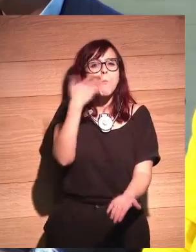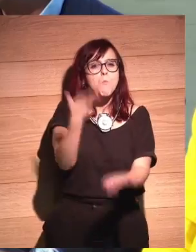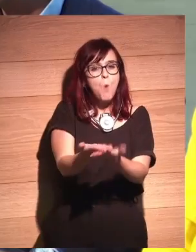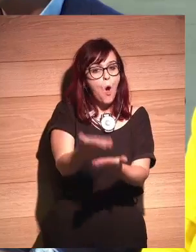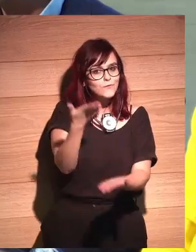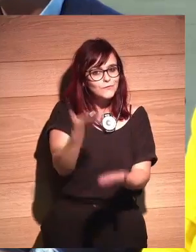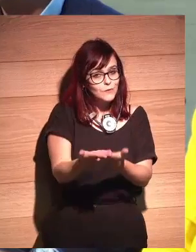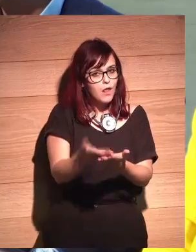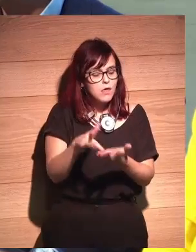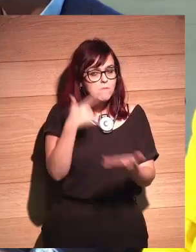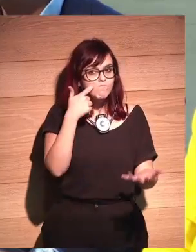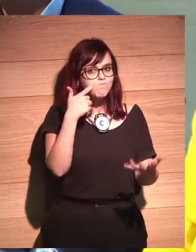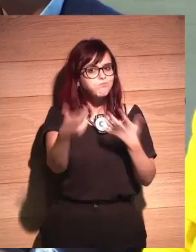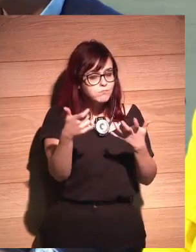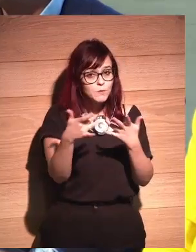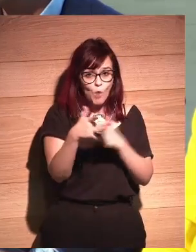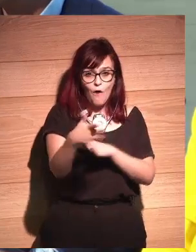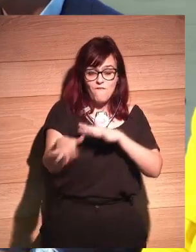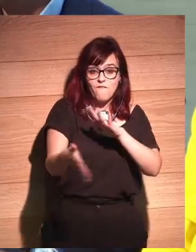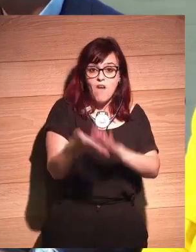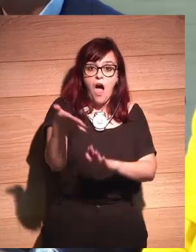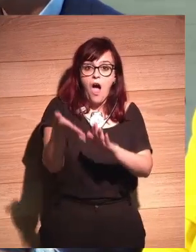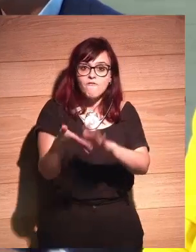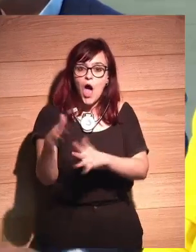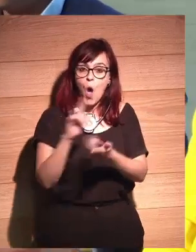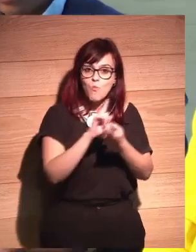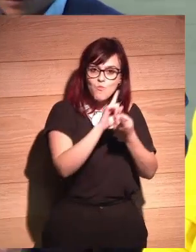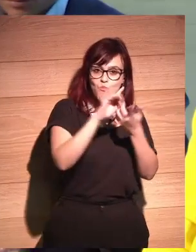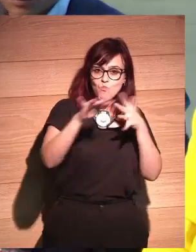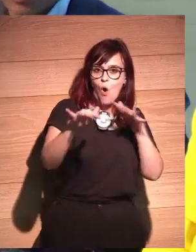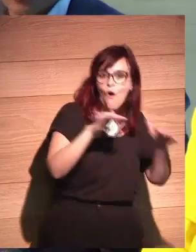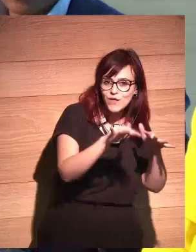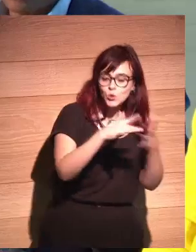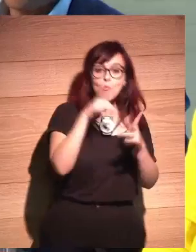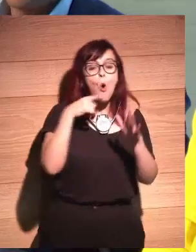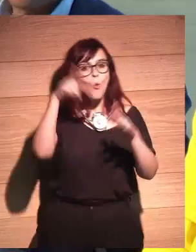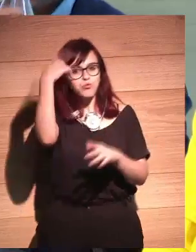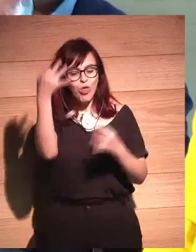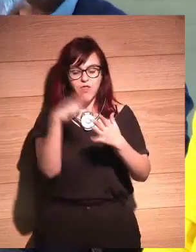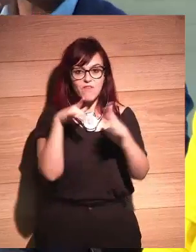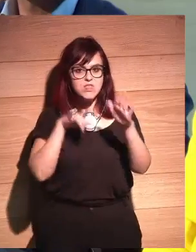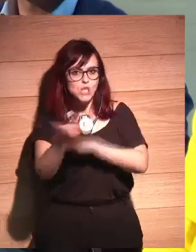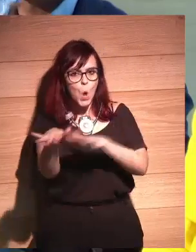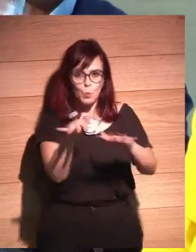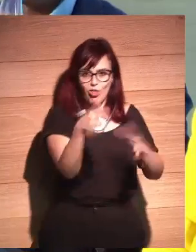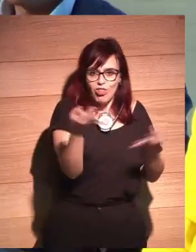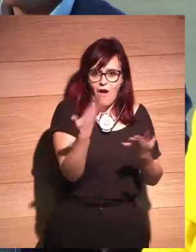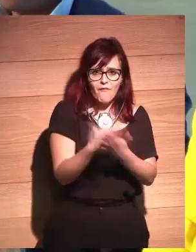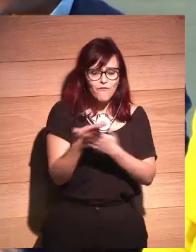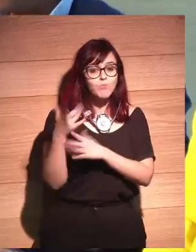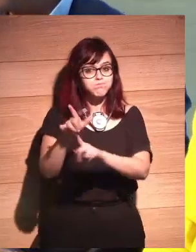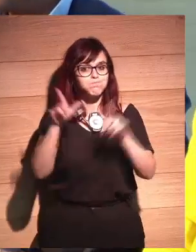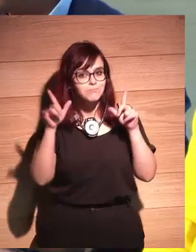being on the move, and it's okay to be on the move. It's not just because I'm afraid of being too